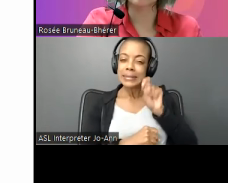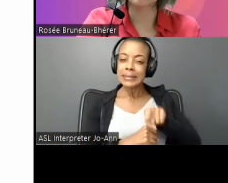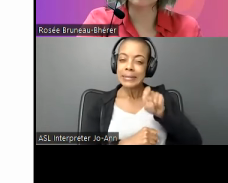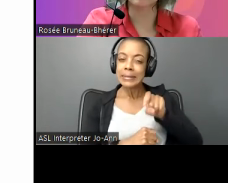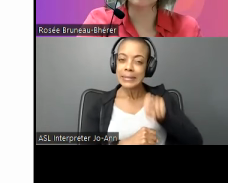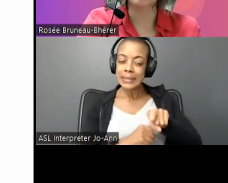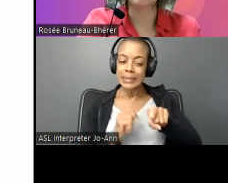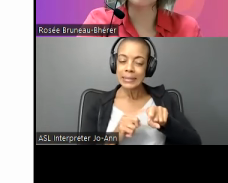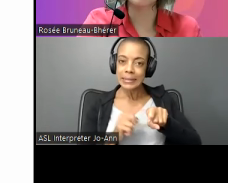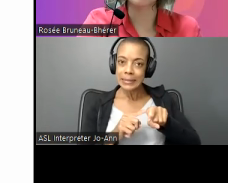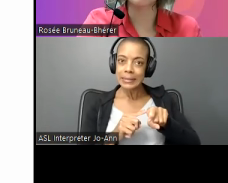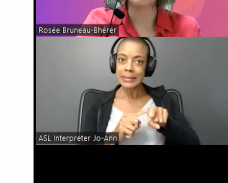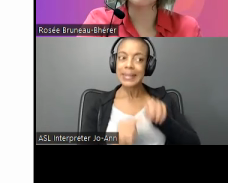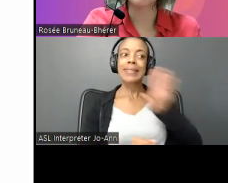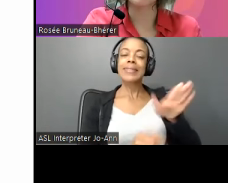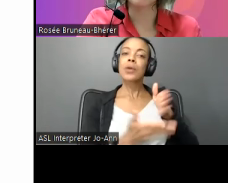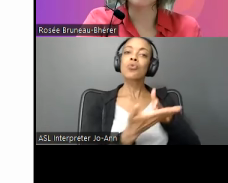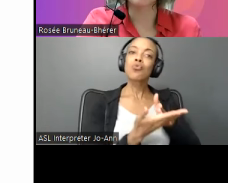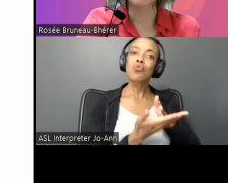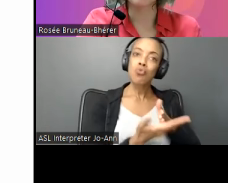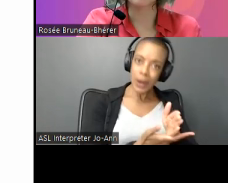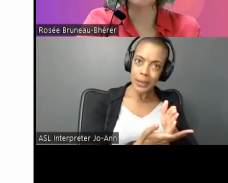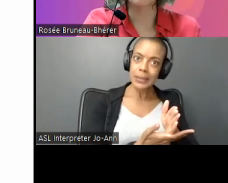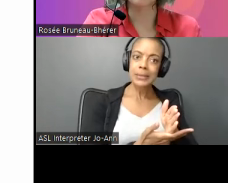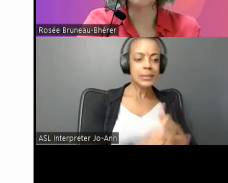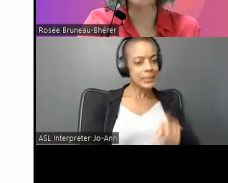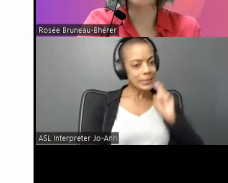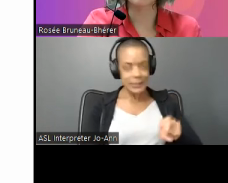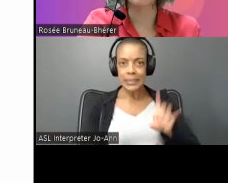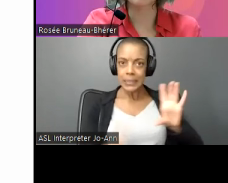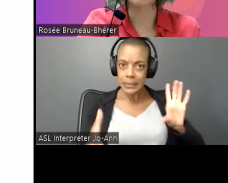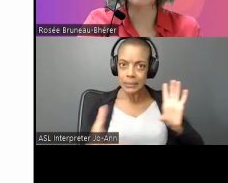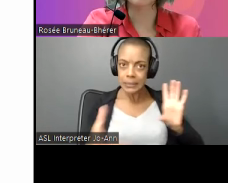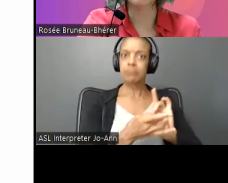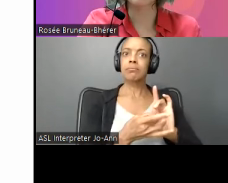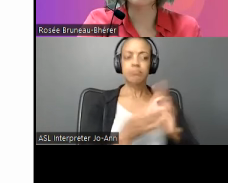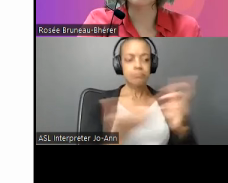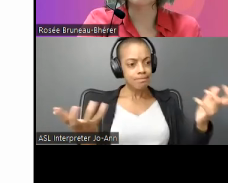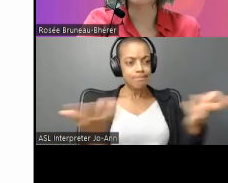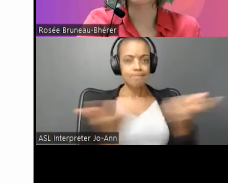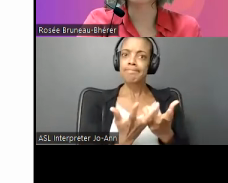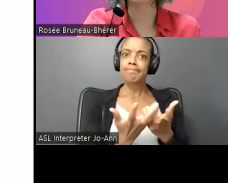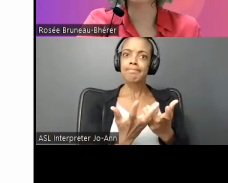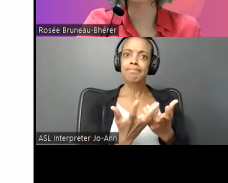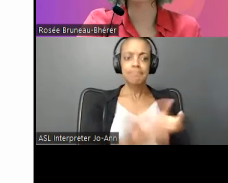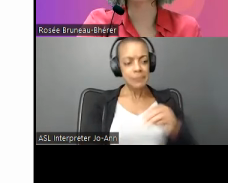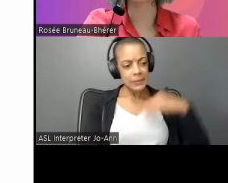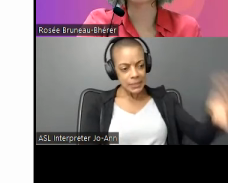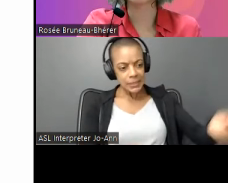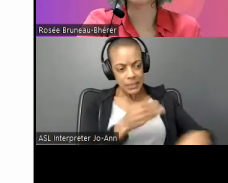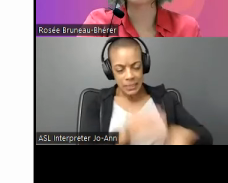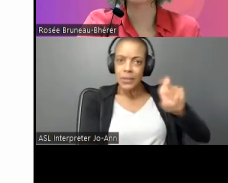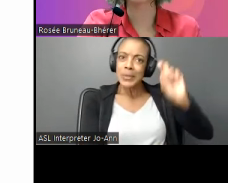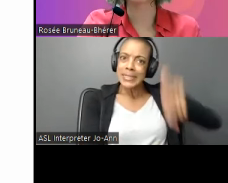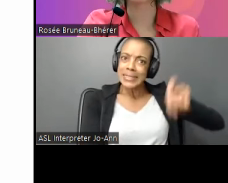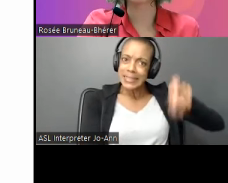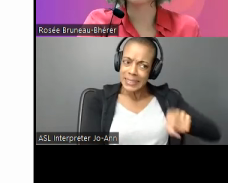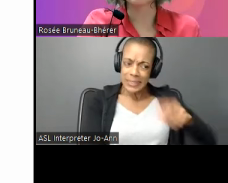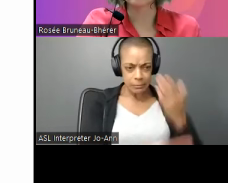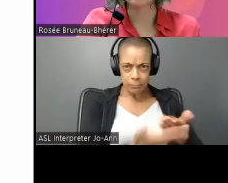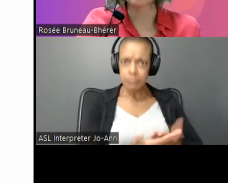value their right to have the needs met. So no matter what we do, can we always aim